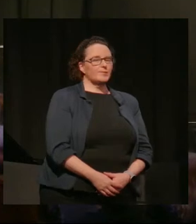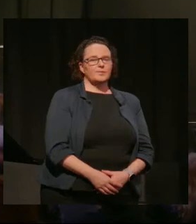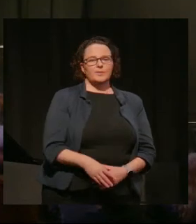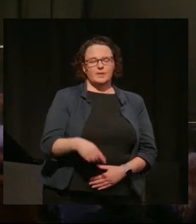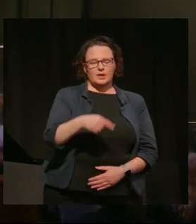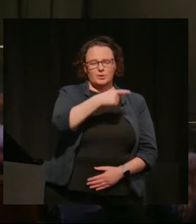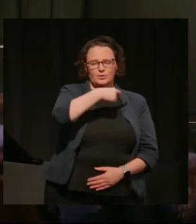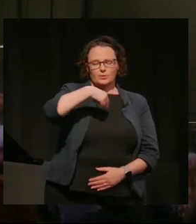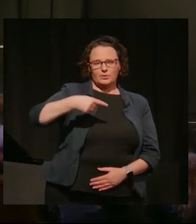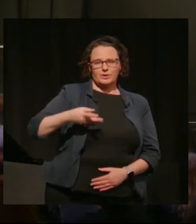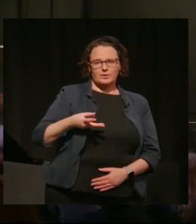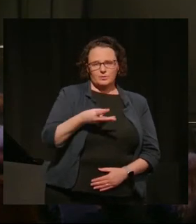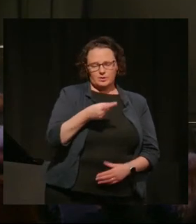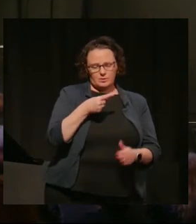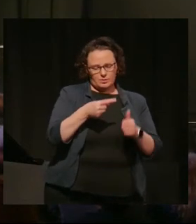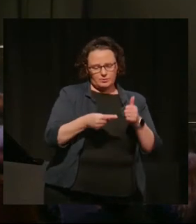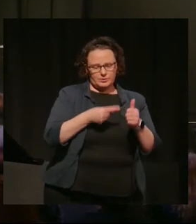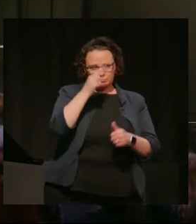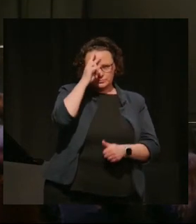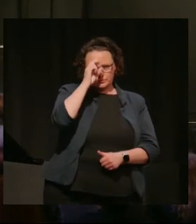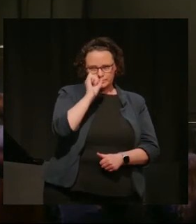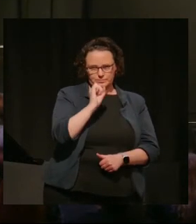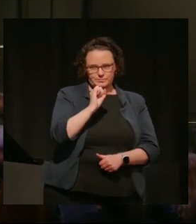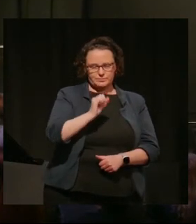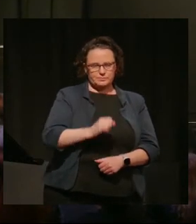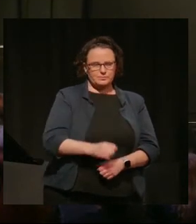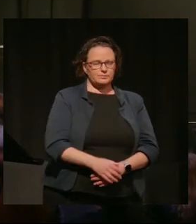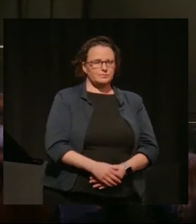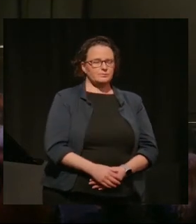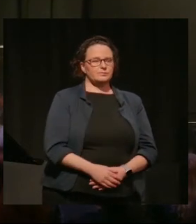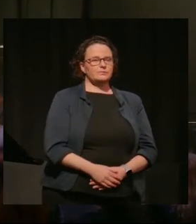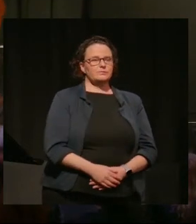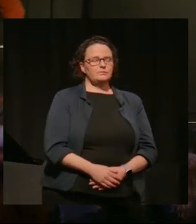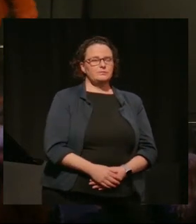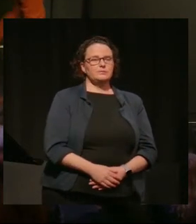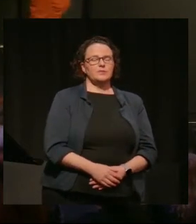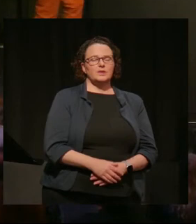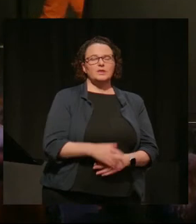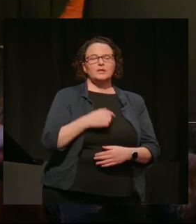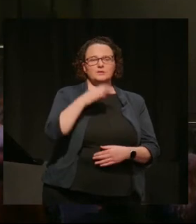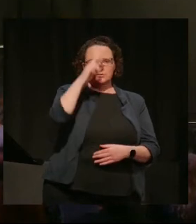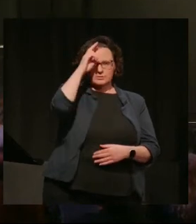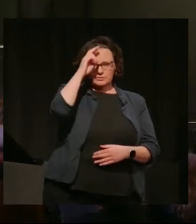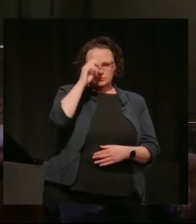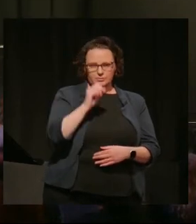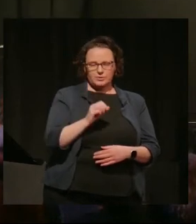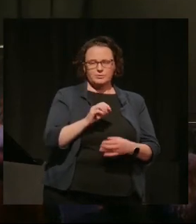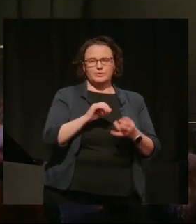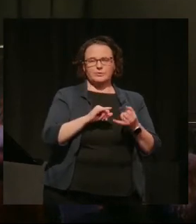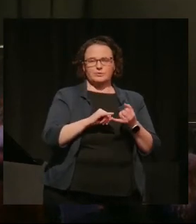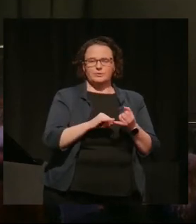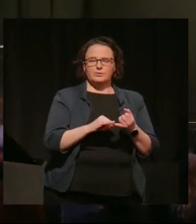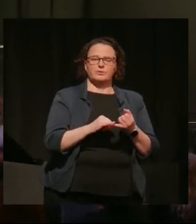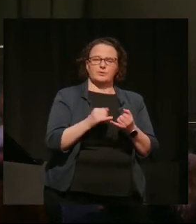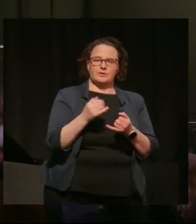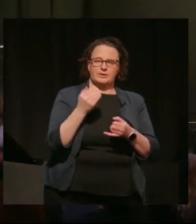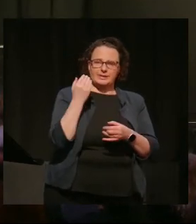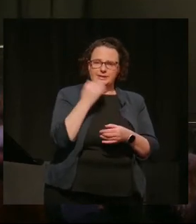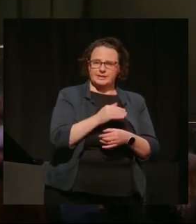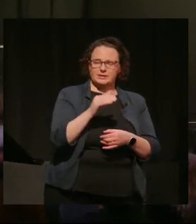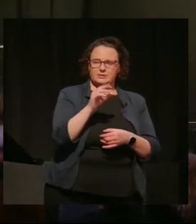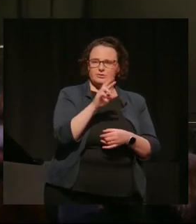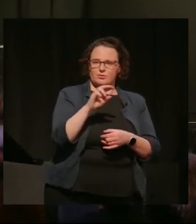We will always remember. In memory of the genocide of Roma, which took place during the